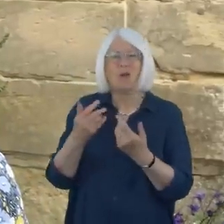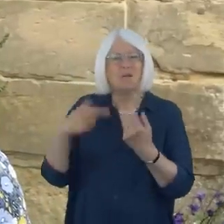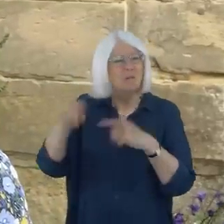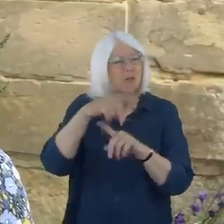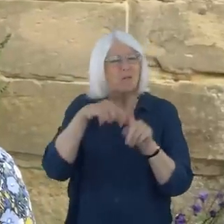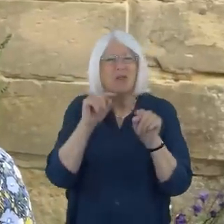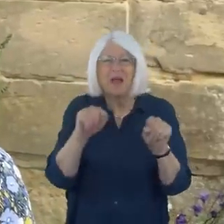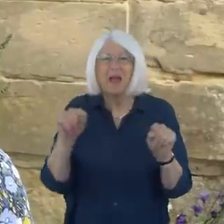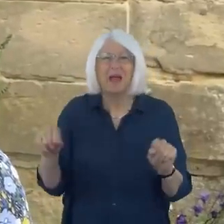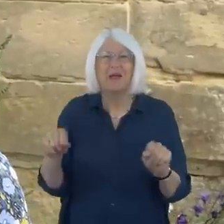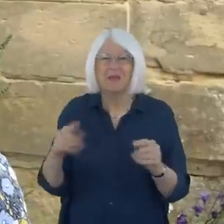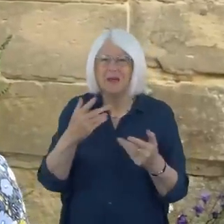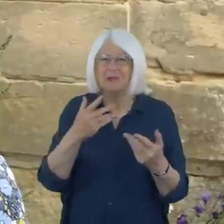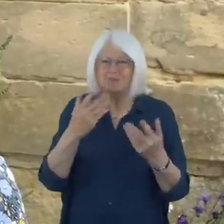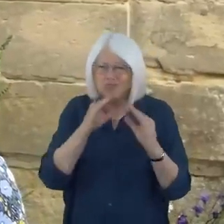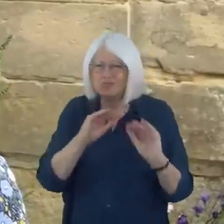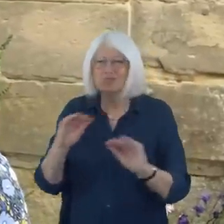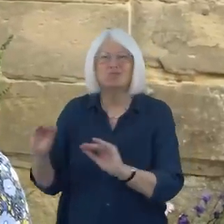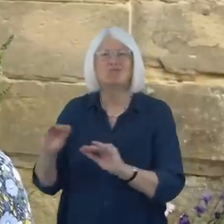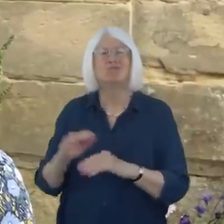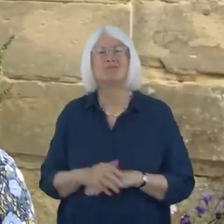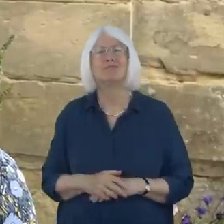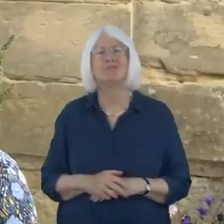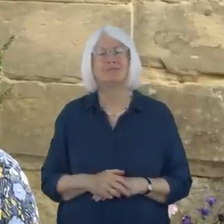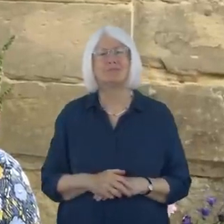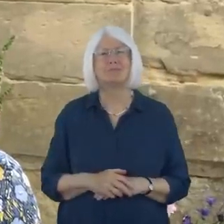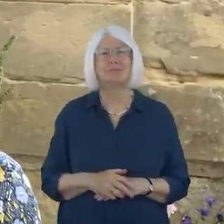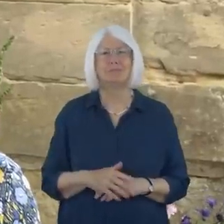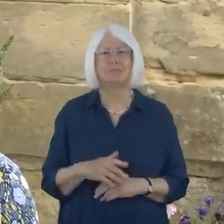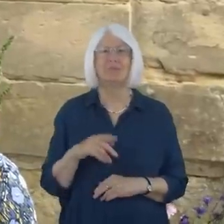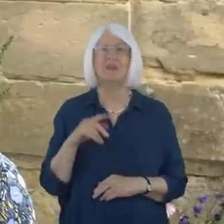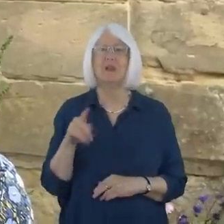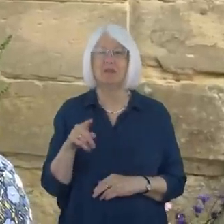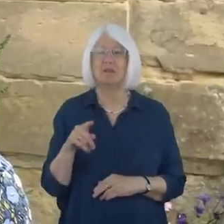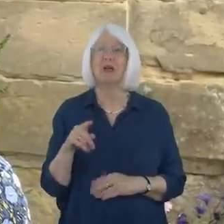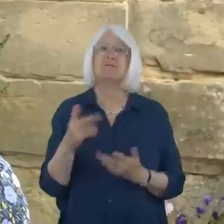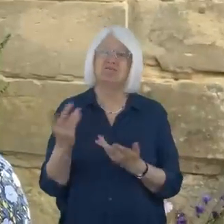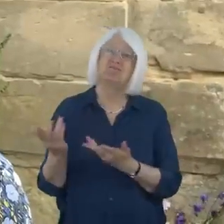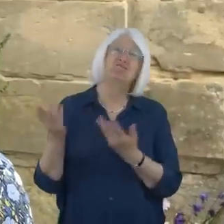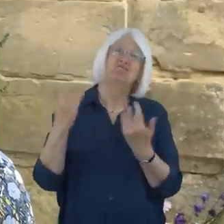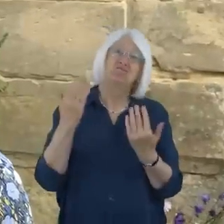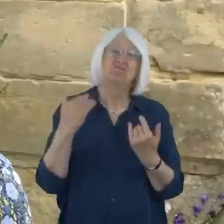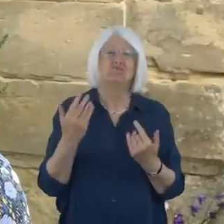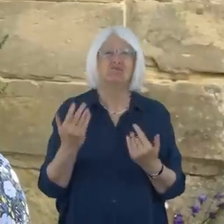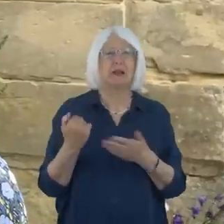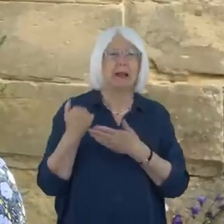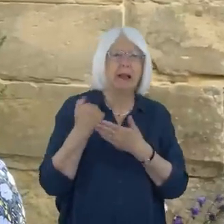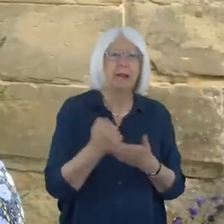house. At the same hour of the night, he took them and washed their wounds.